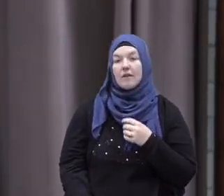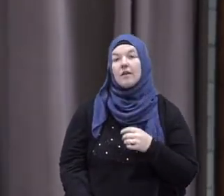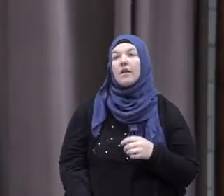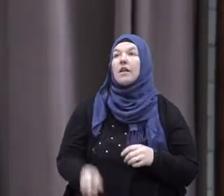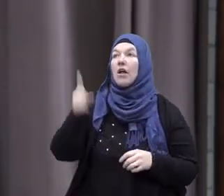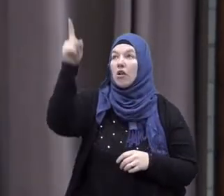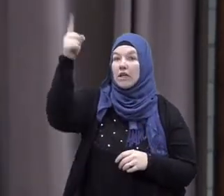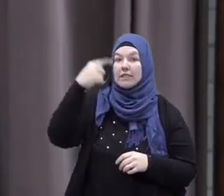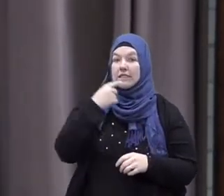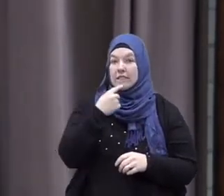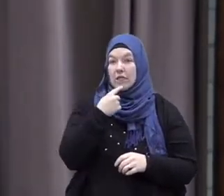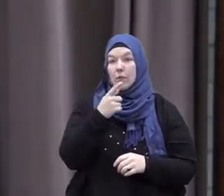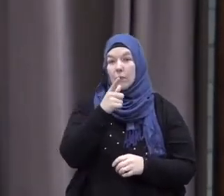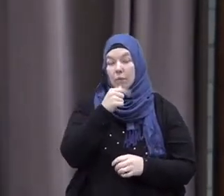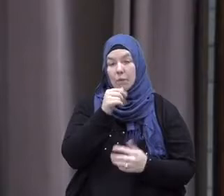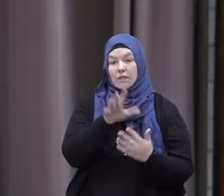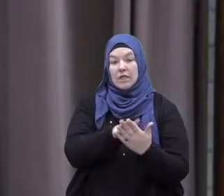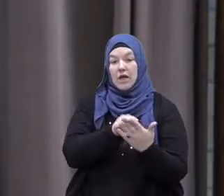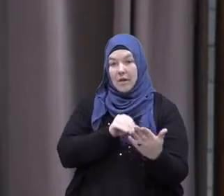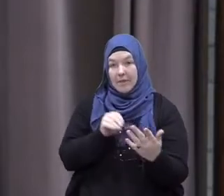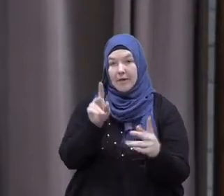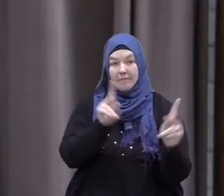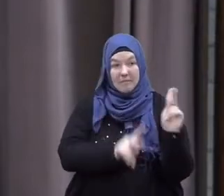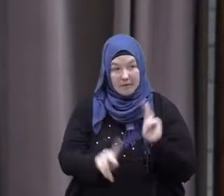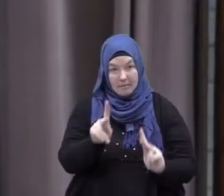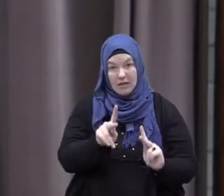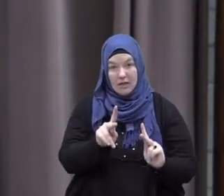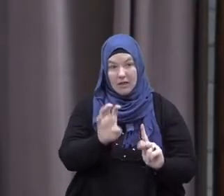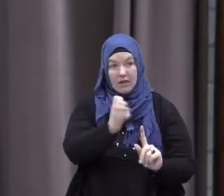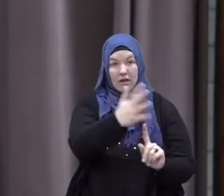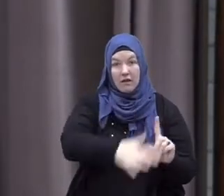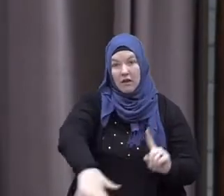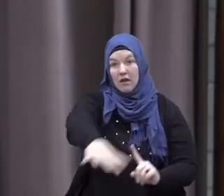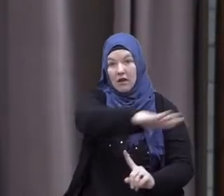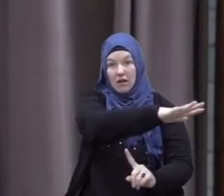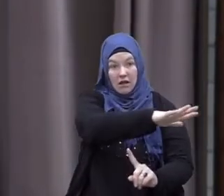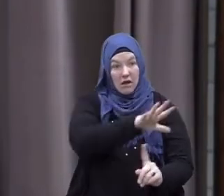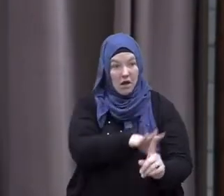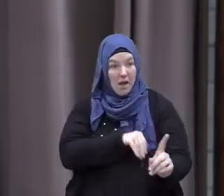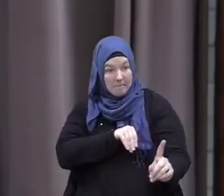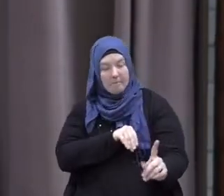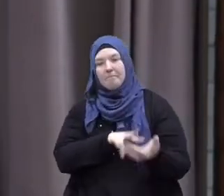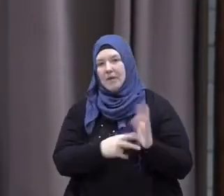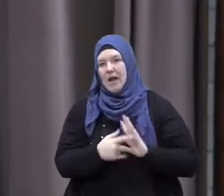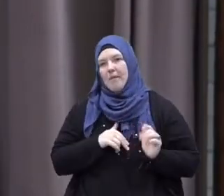who imitates a people, he is one of them.